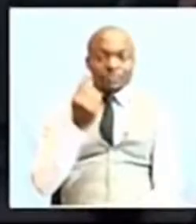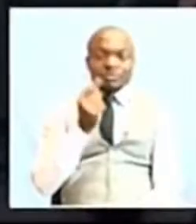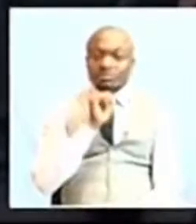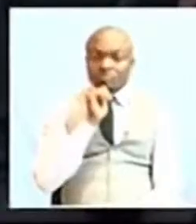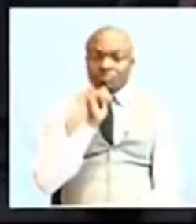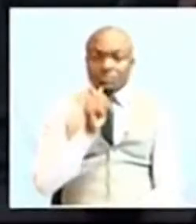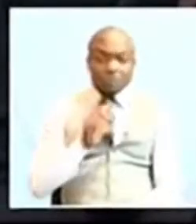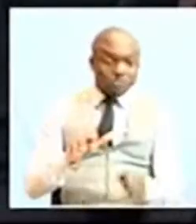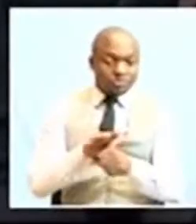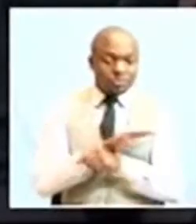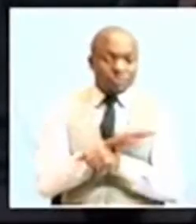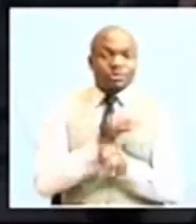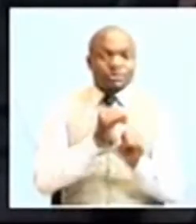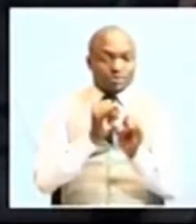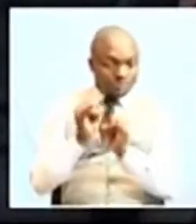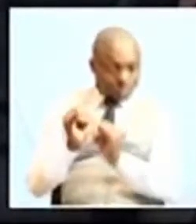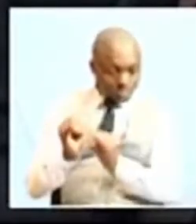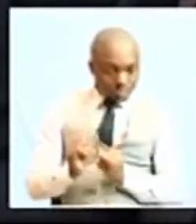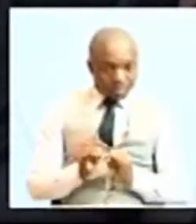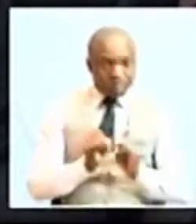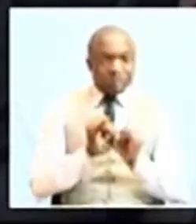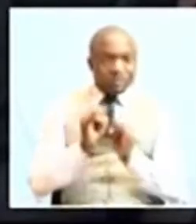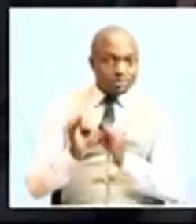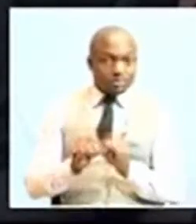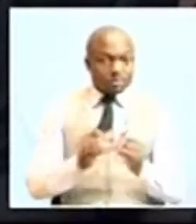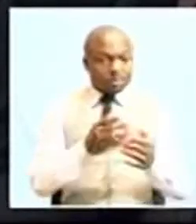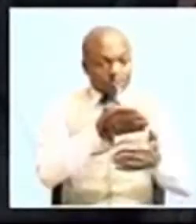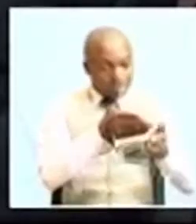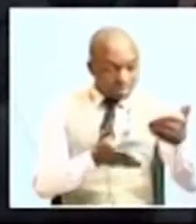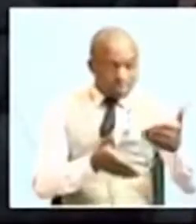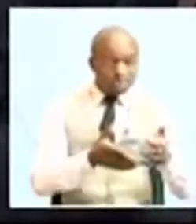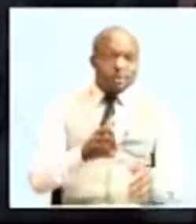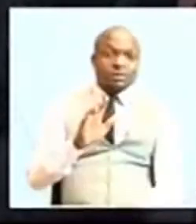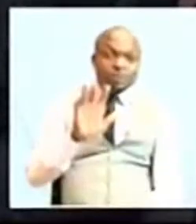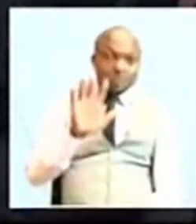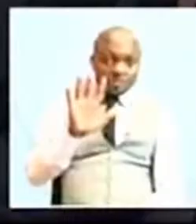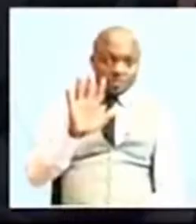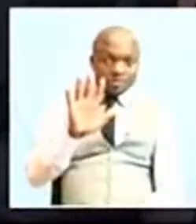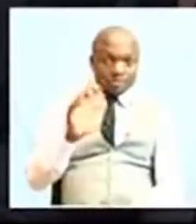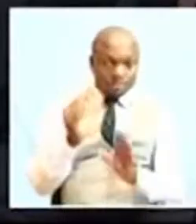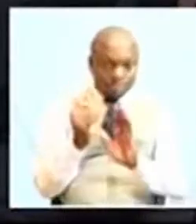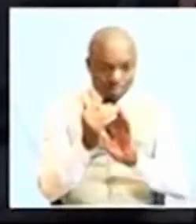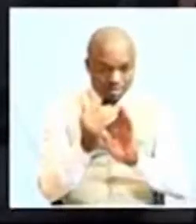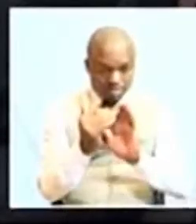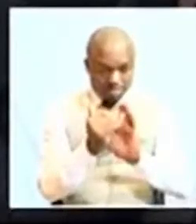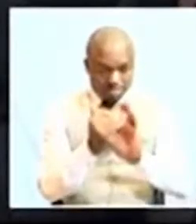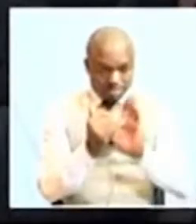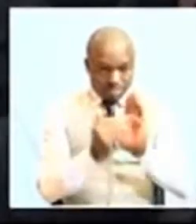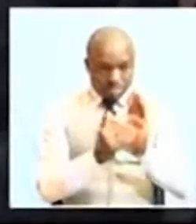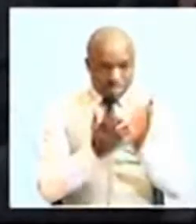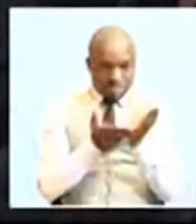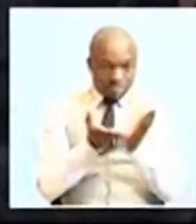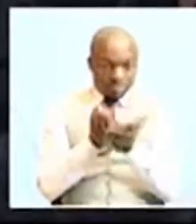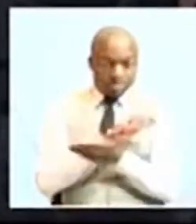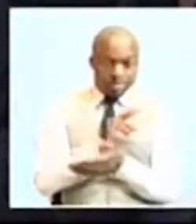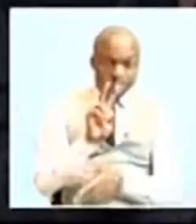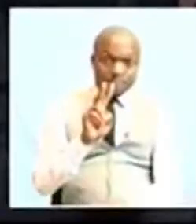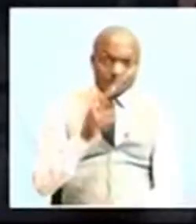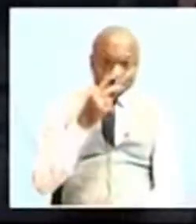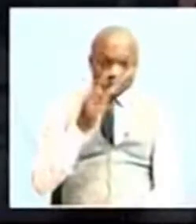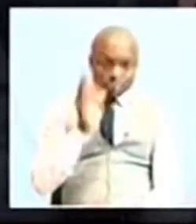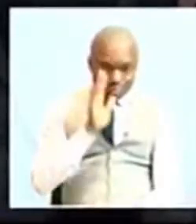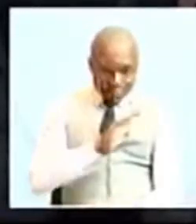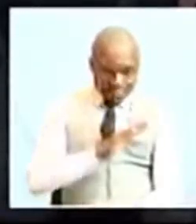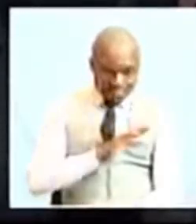fully implemented. And these 5 are listed on page 2. Yes, we've seen them.